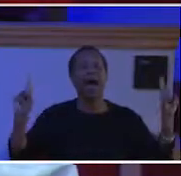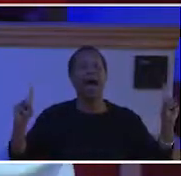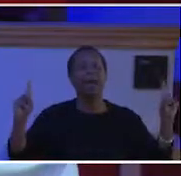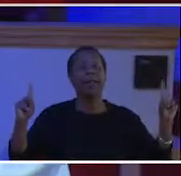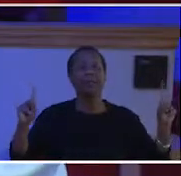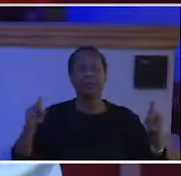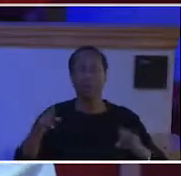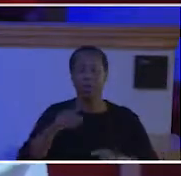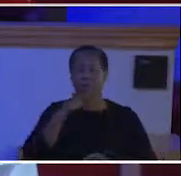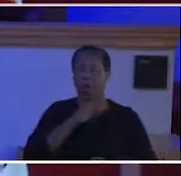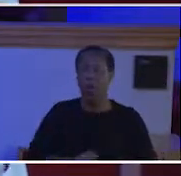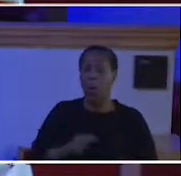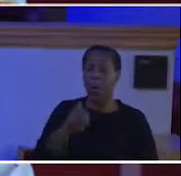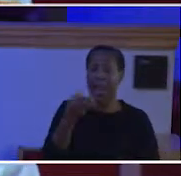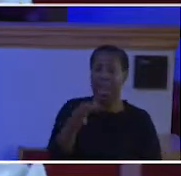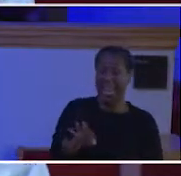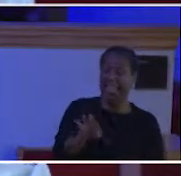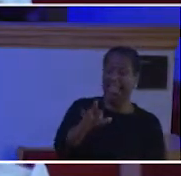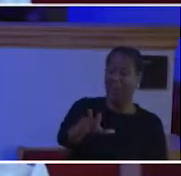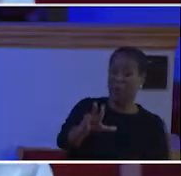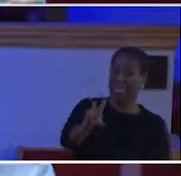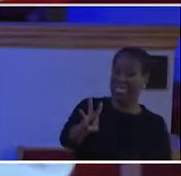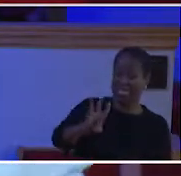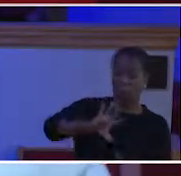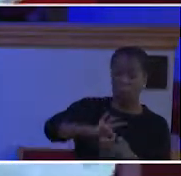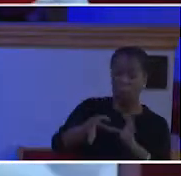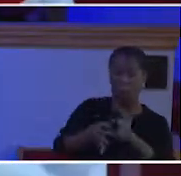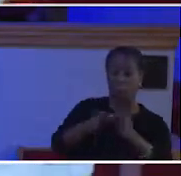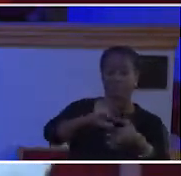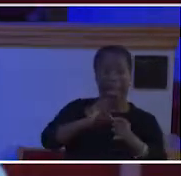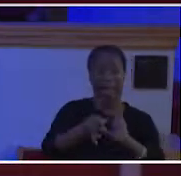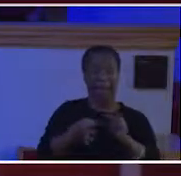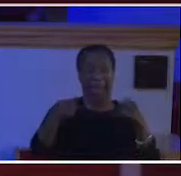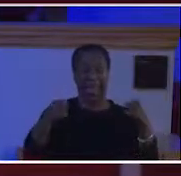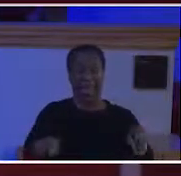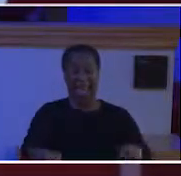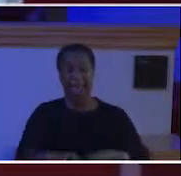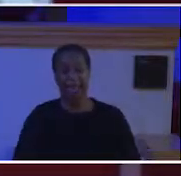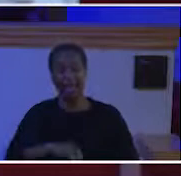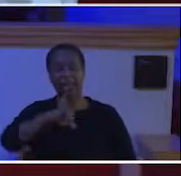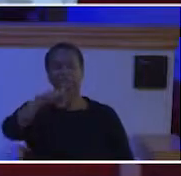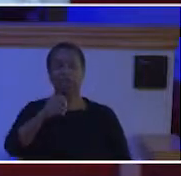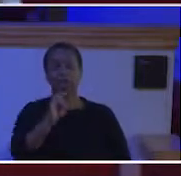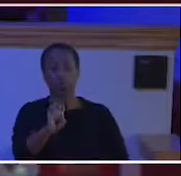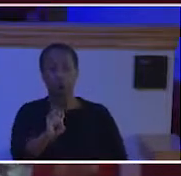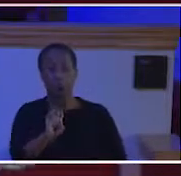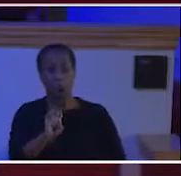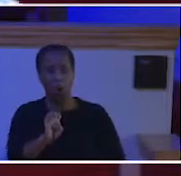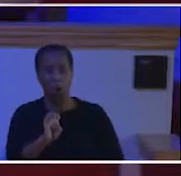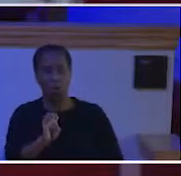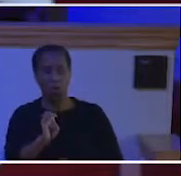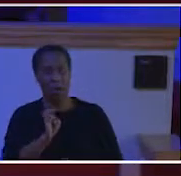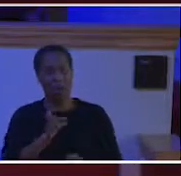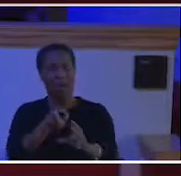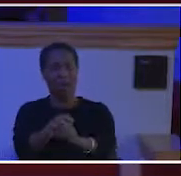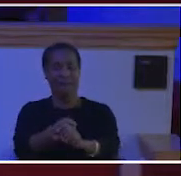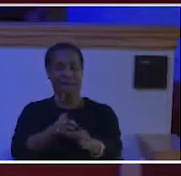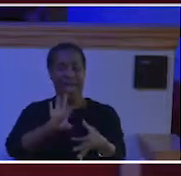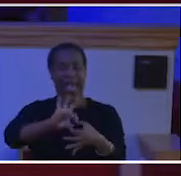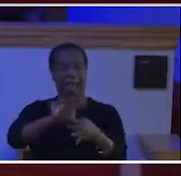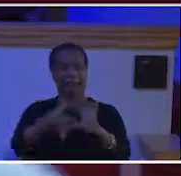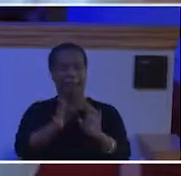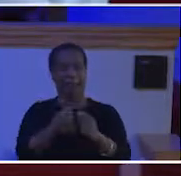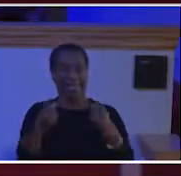the 1936 Olympic trials came around, Joe Rantz made the Olympic